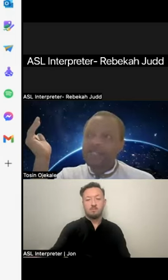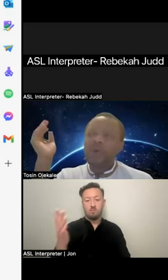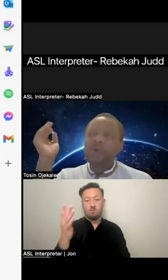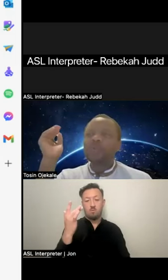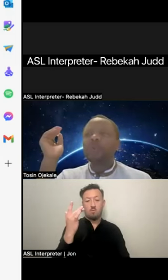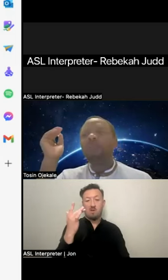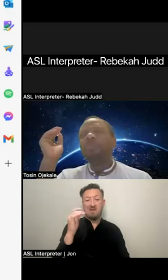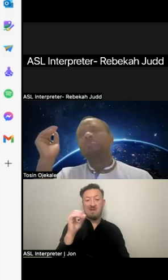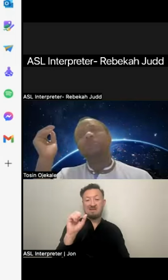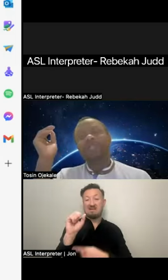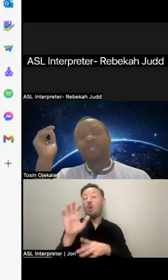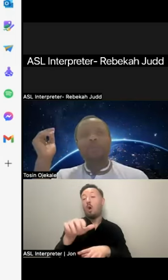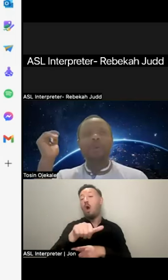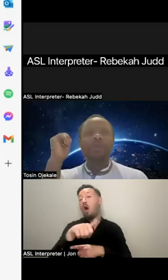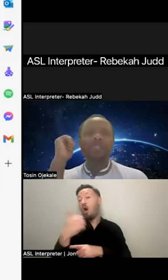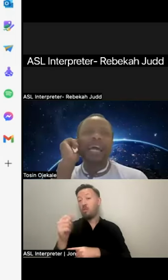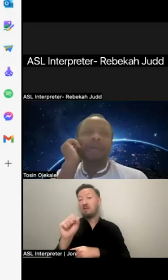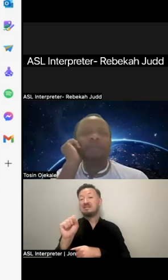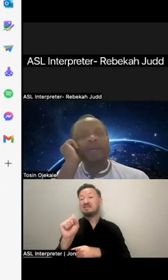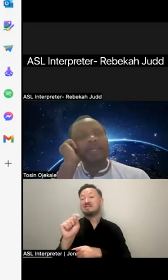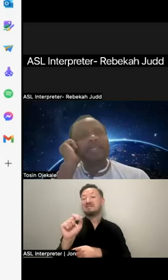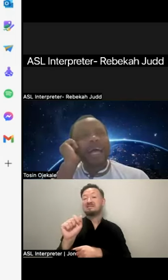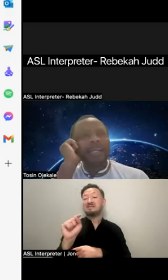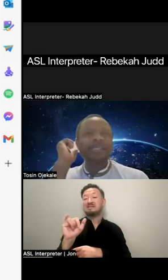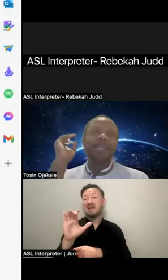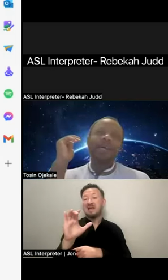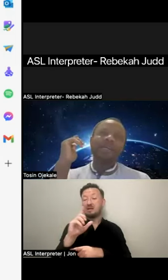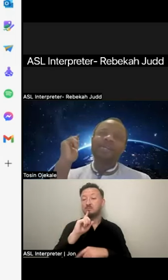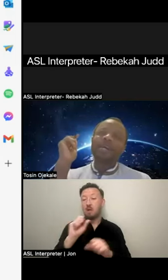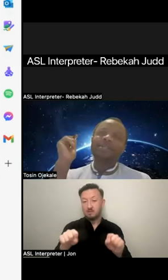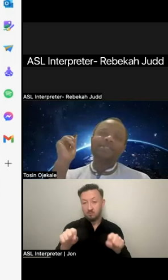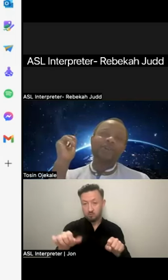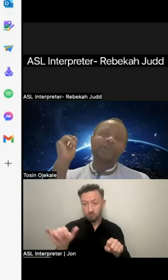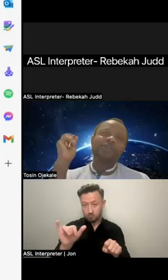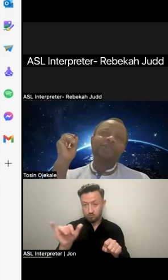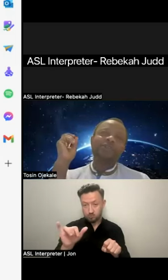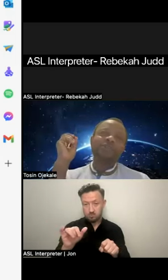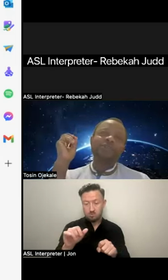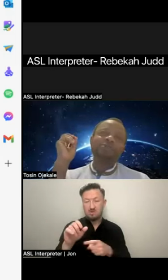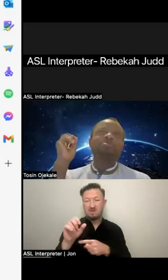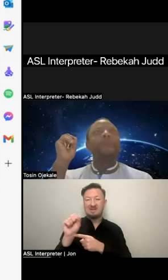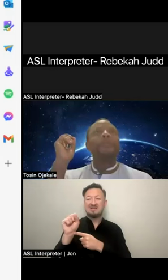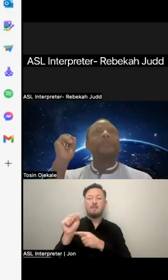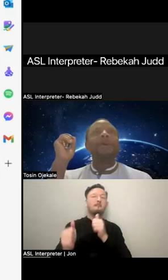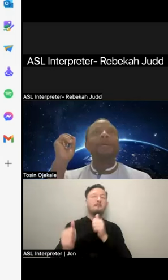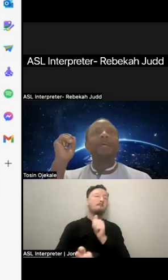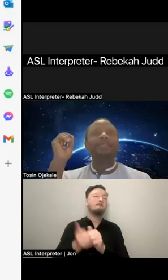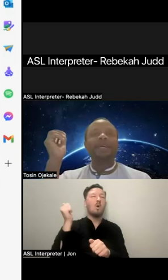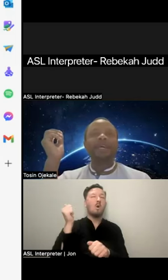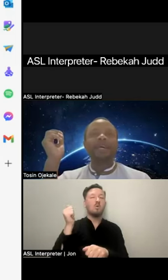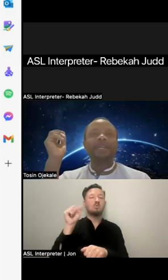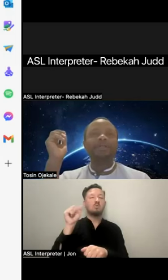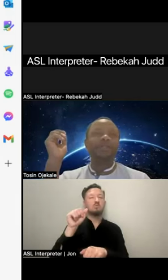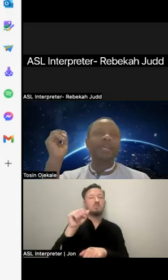static is also possible, but most time static shock to